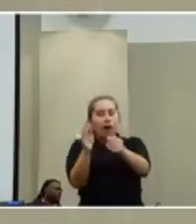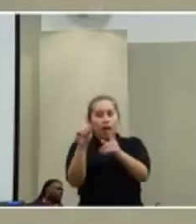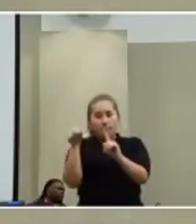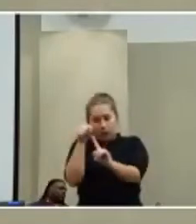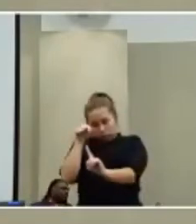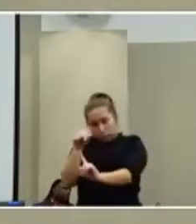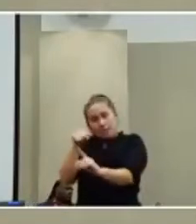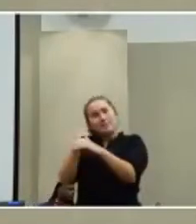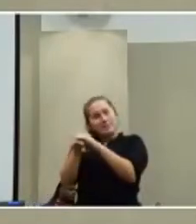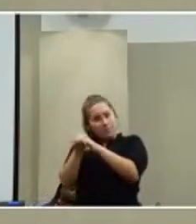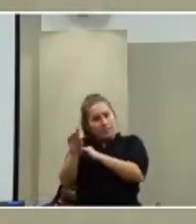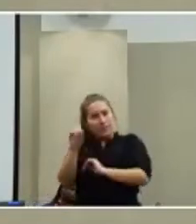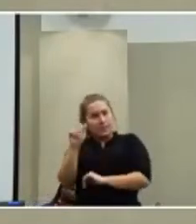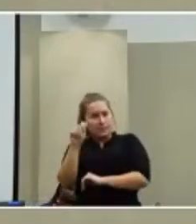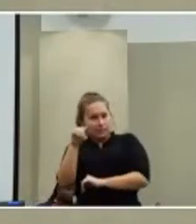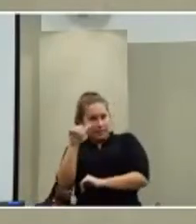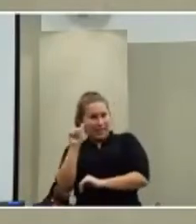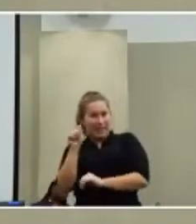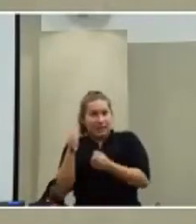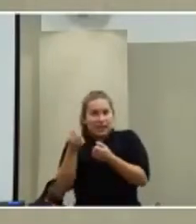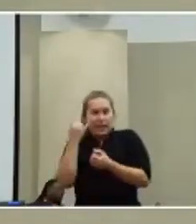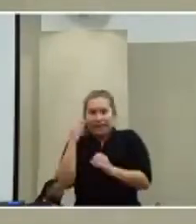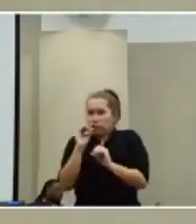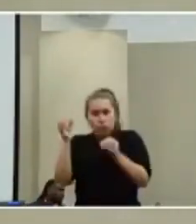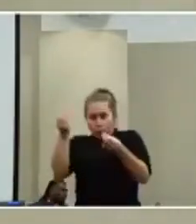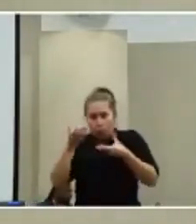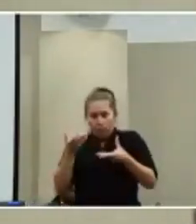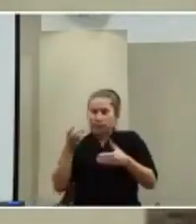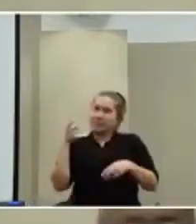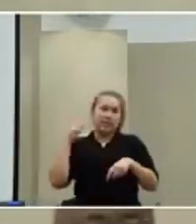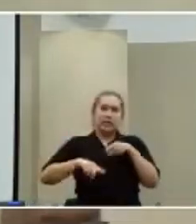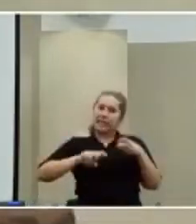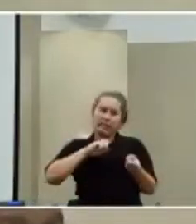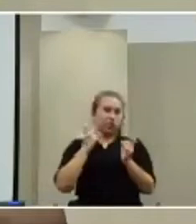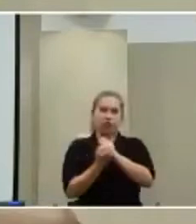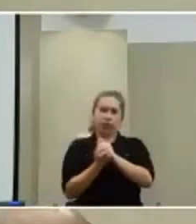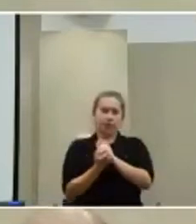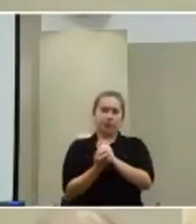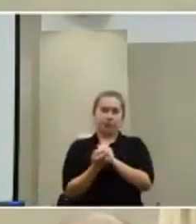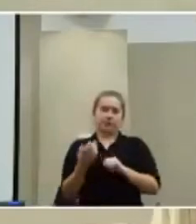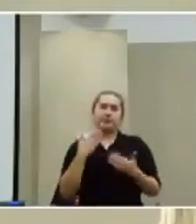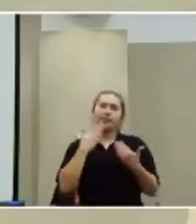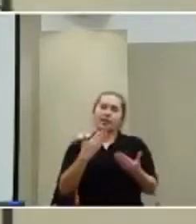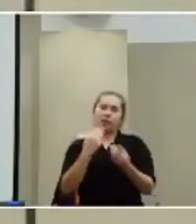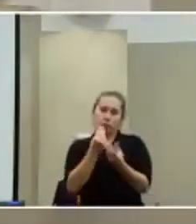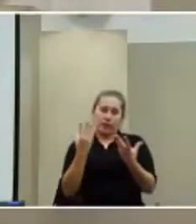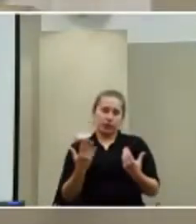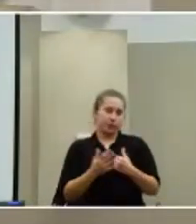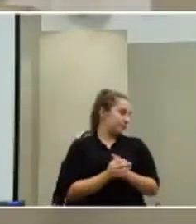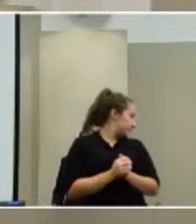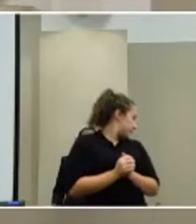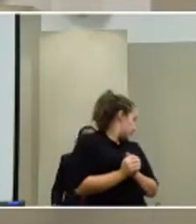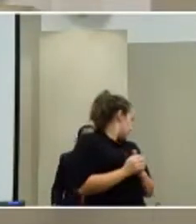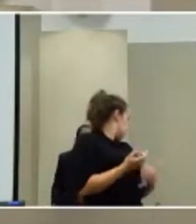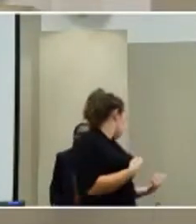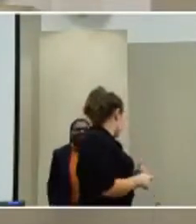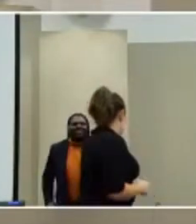that information, it's hard to make change. Thank you so much. Thank you.